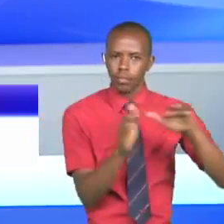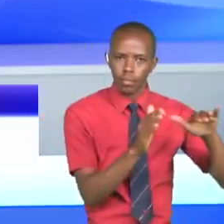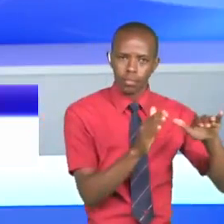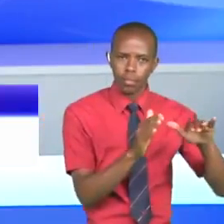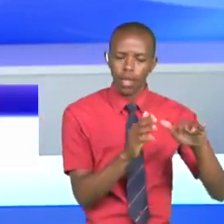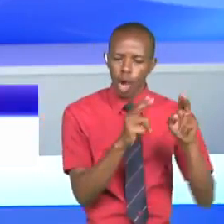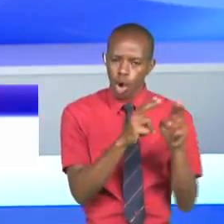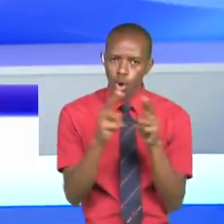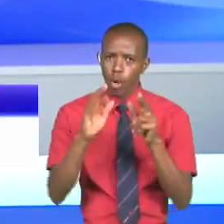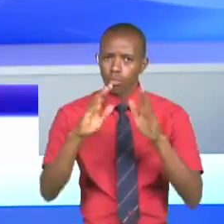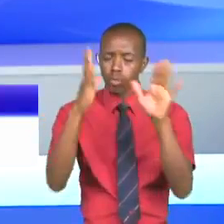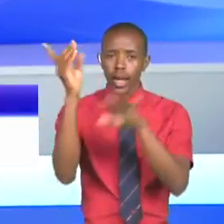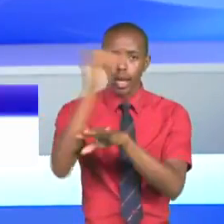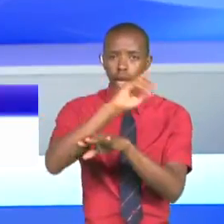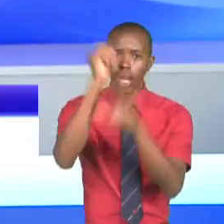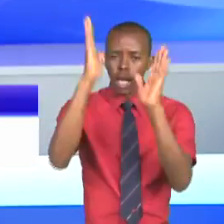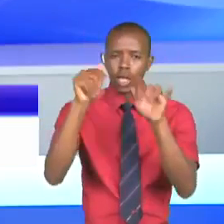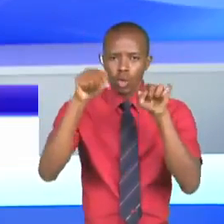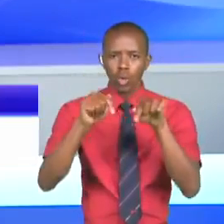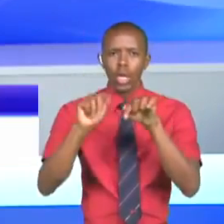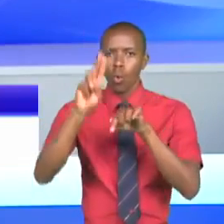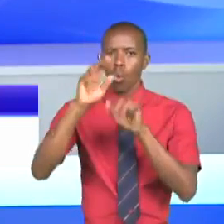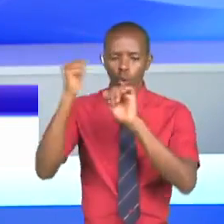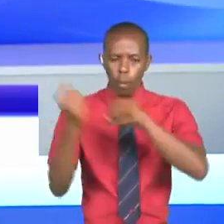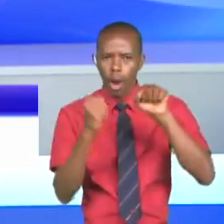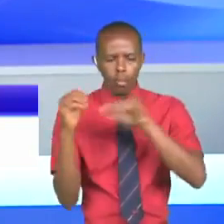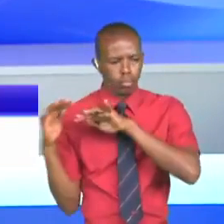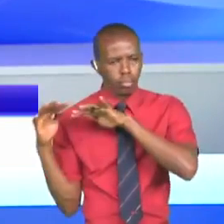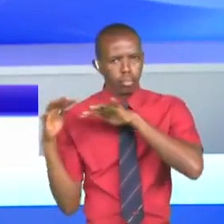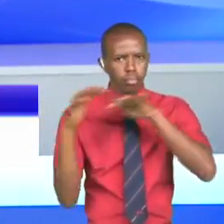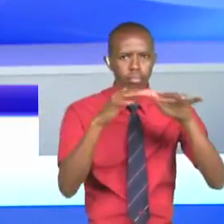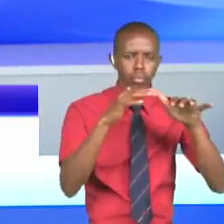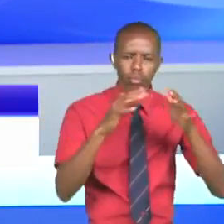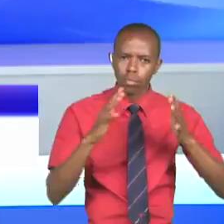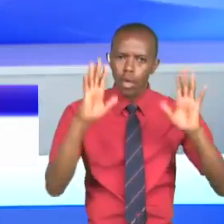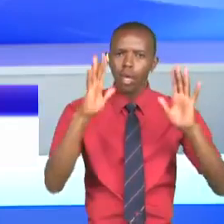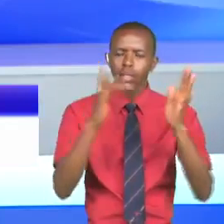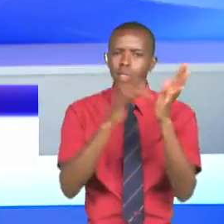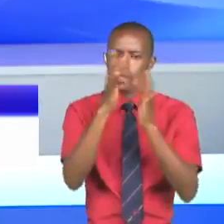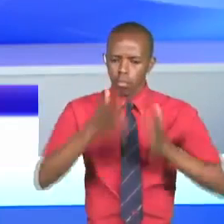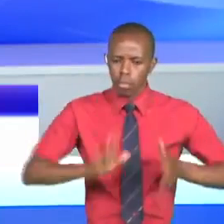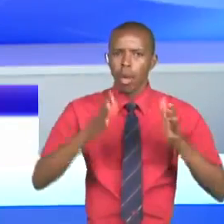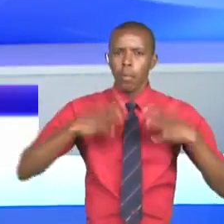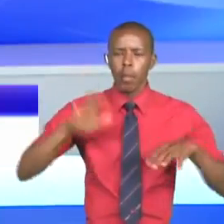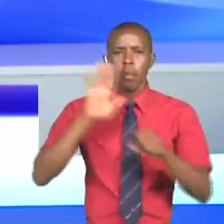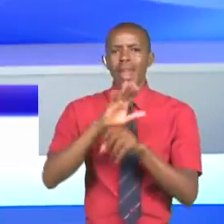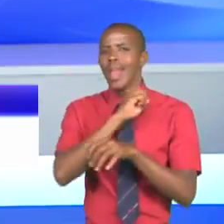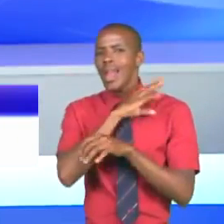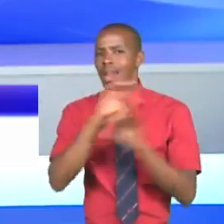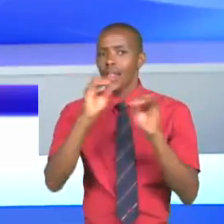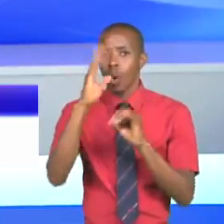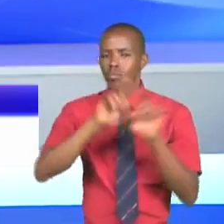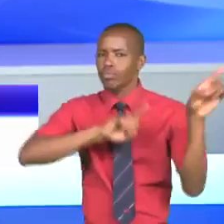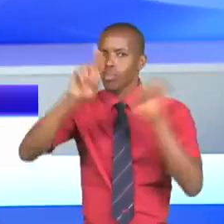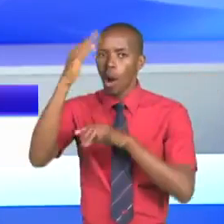Against the norm, on Christmas Day, Kenyans have today flocked to Uhuru Park to celebrate the birth of Christ. Many have complained that they could not travel up